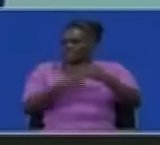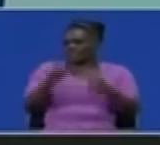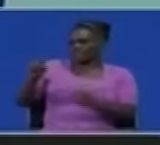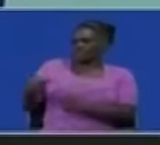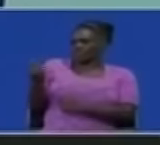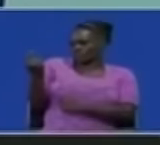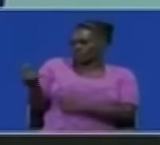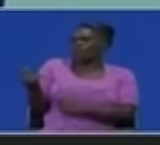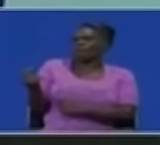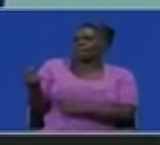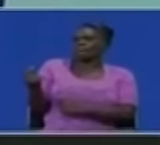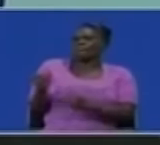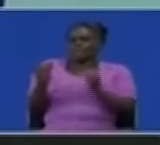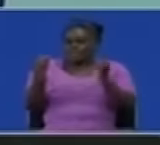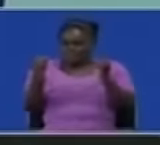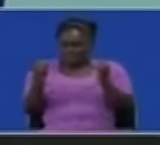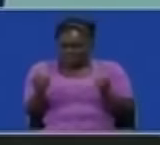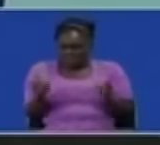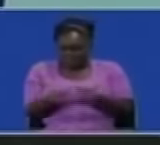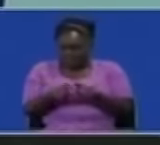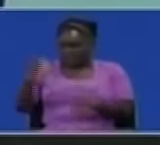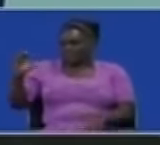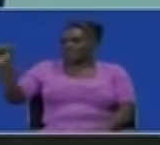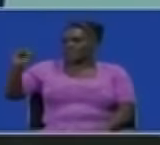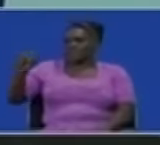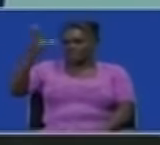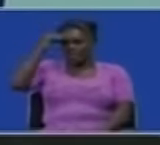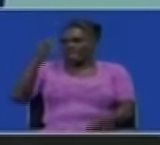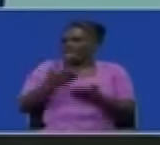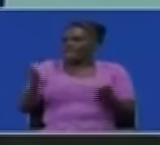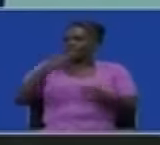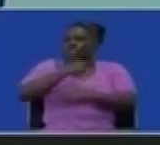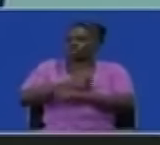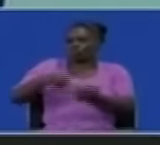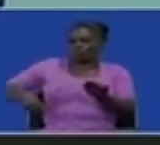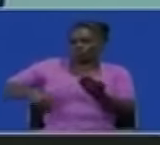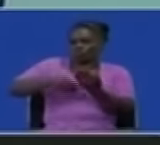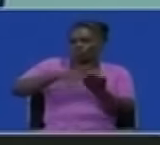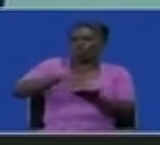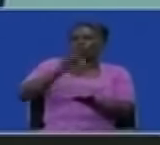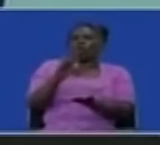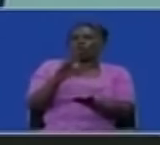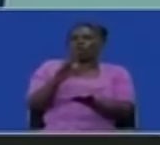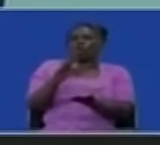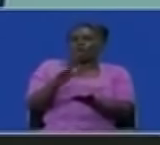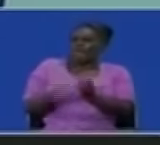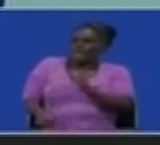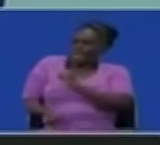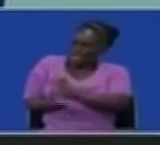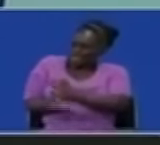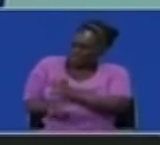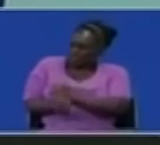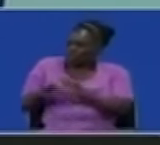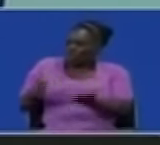shillings. Now, if this is according to the Cabinet Secretary, any school charges extra, then they should be able to give you, the parent, proof